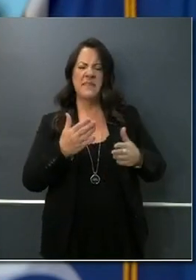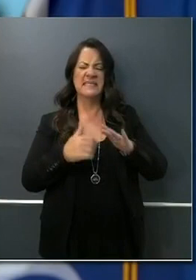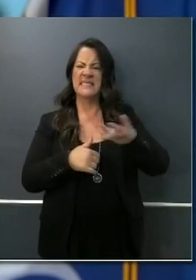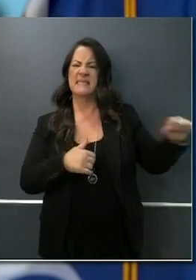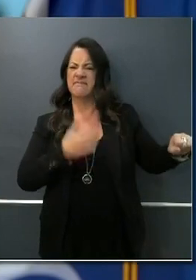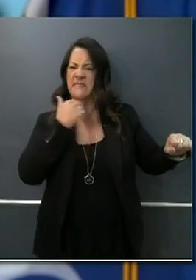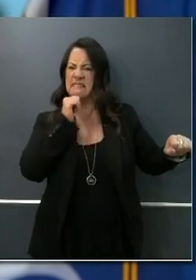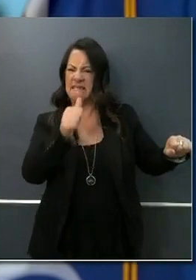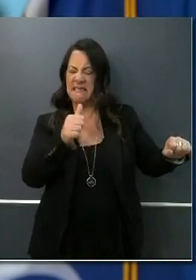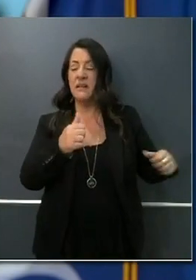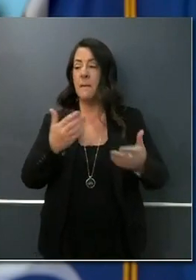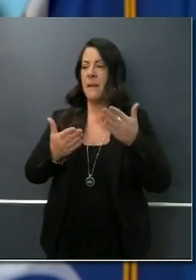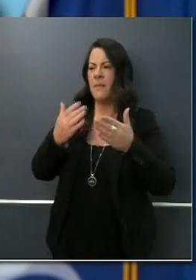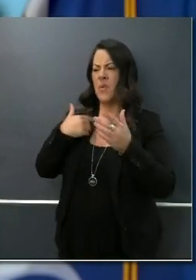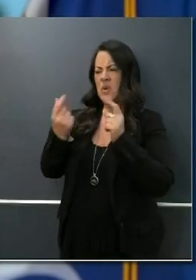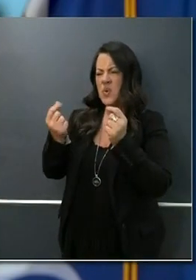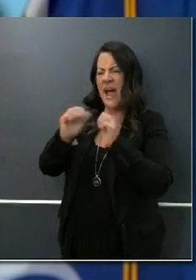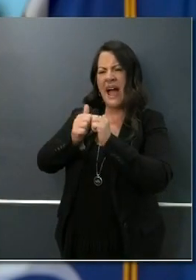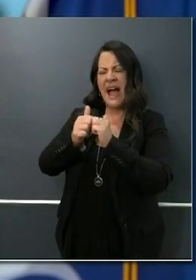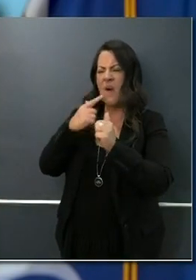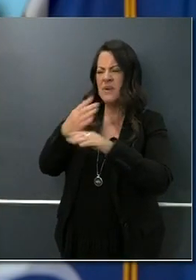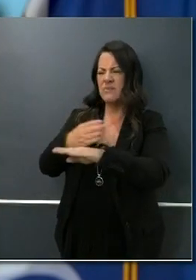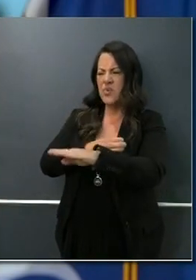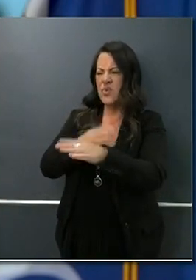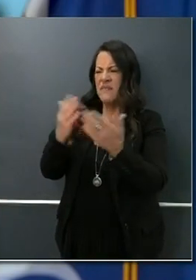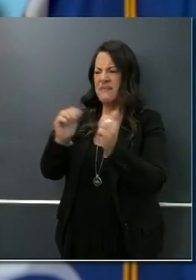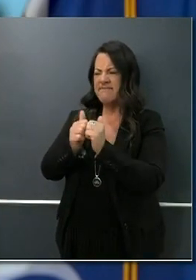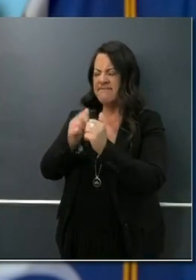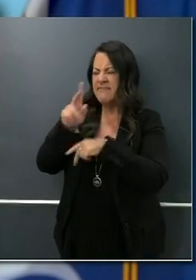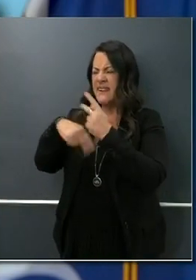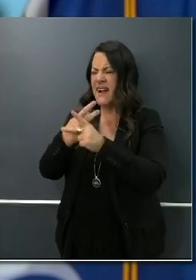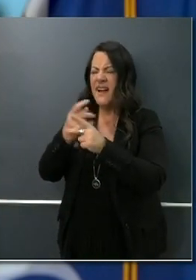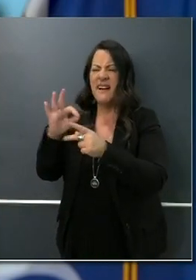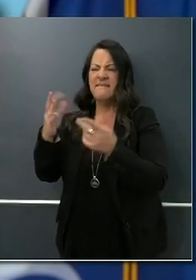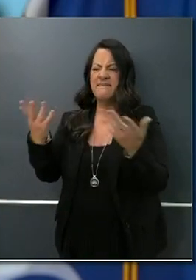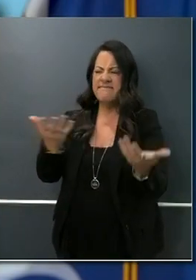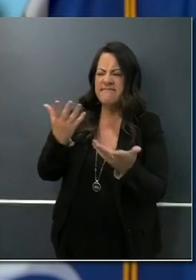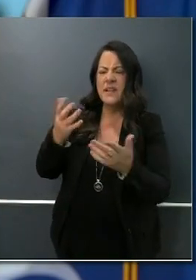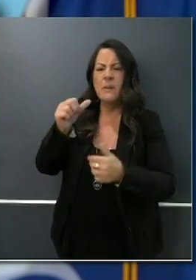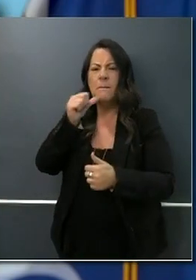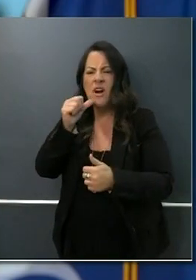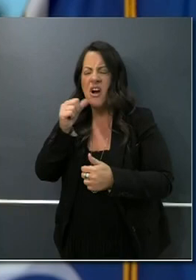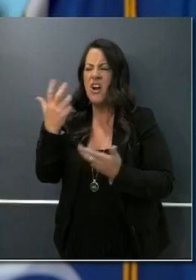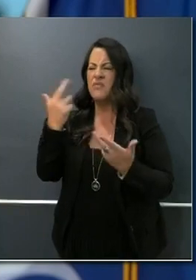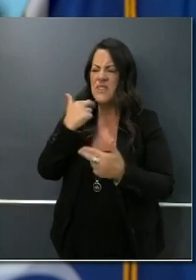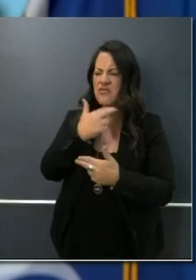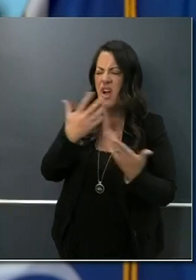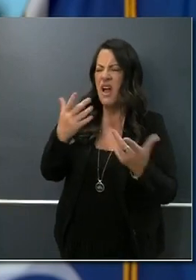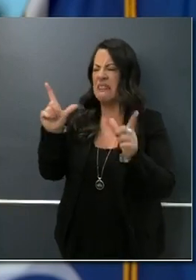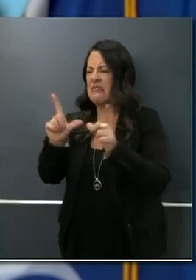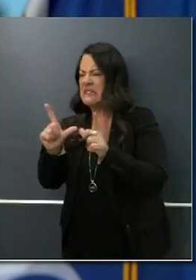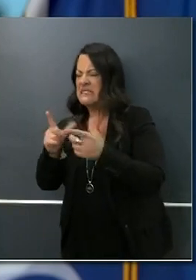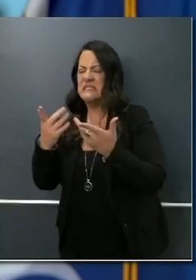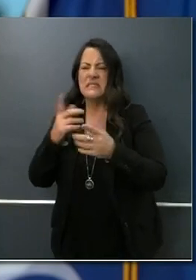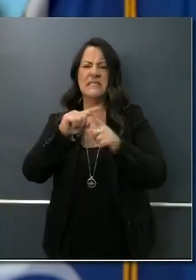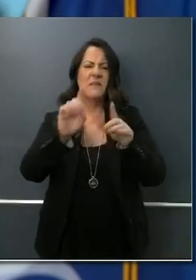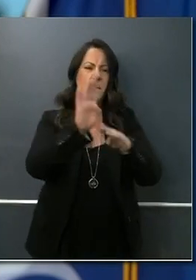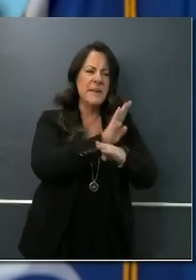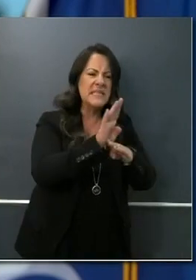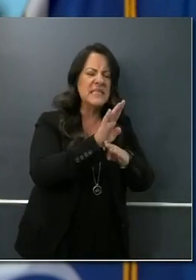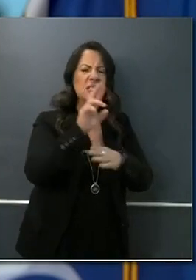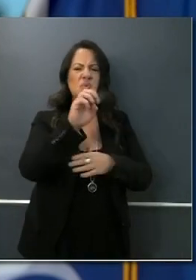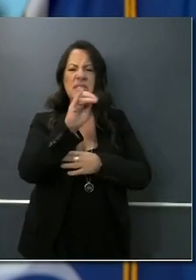bars and restaurants that are combined, issues of different types of licenses and different types of retail, those that could